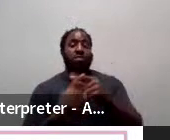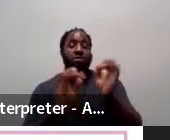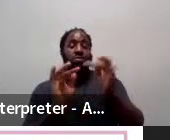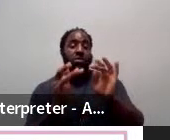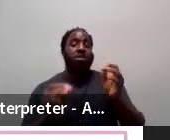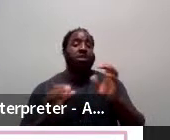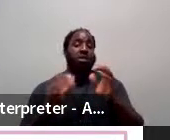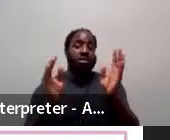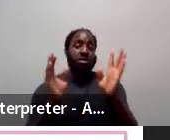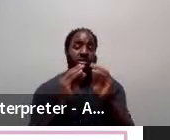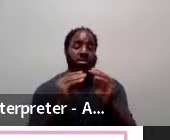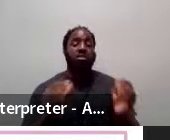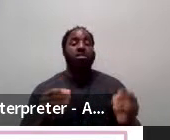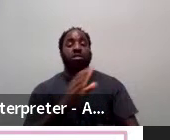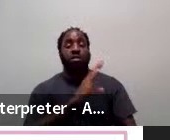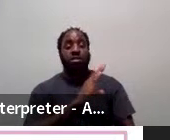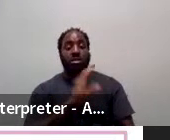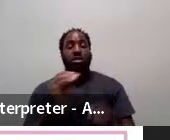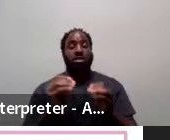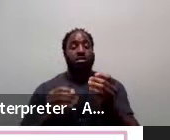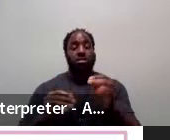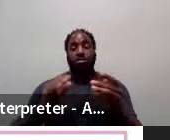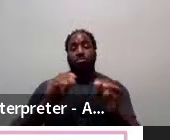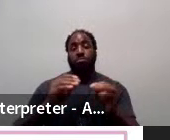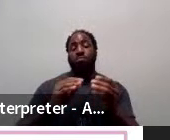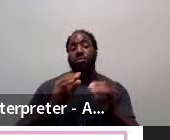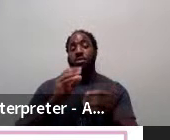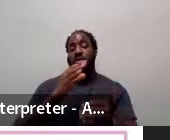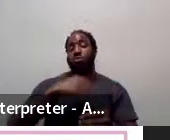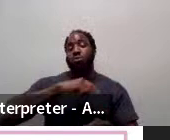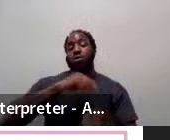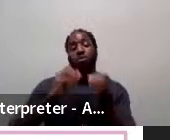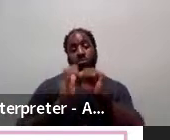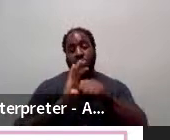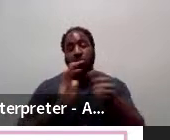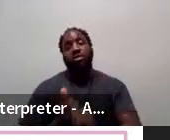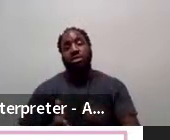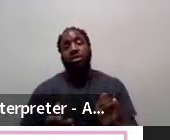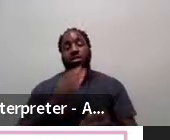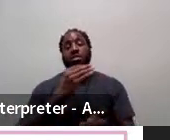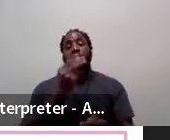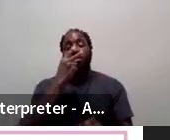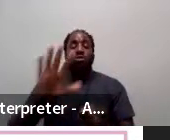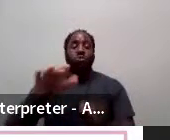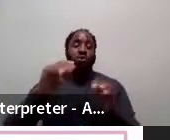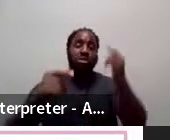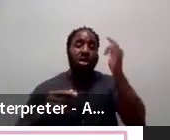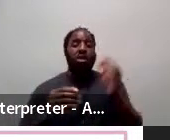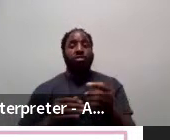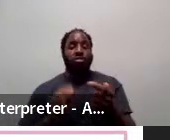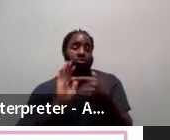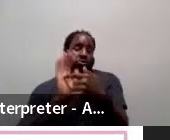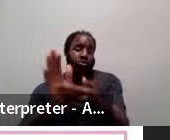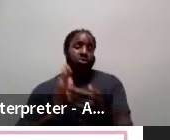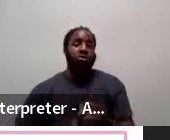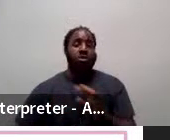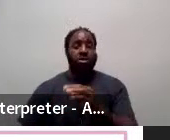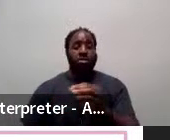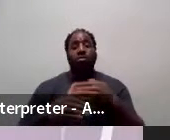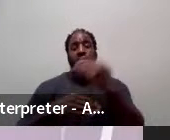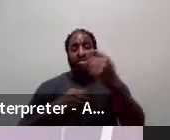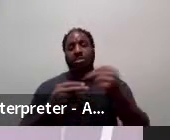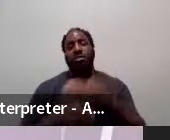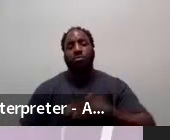office hours, and we're very appreciative. And we hope that you see your comments and your thoughts represented in the updated planning work. Next slide,